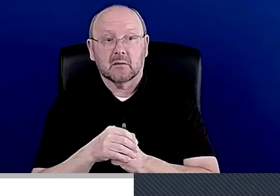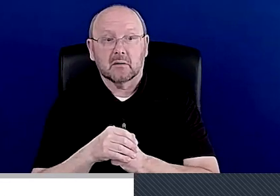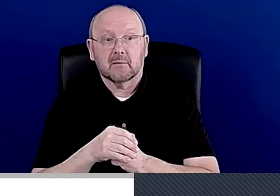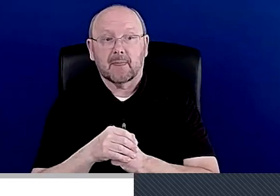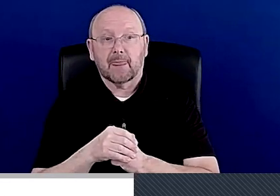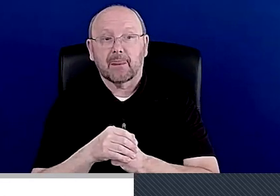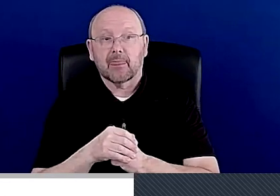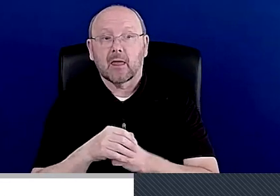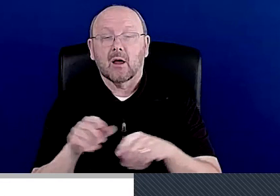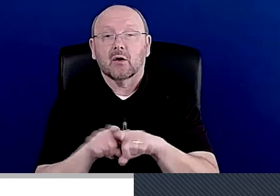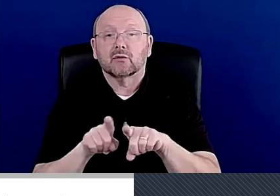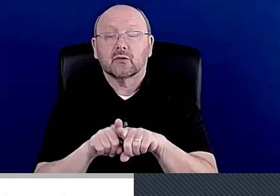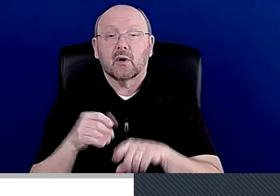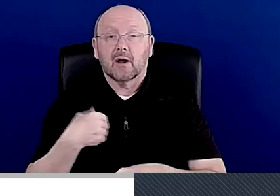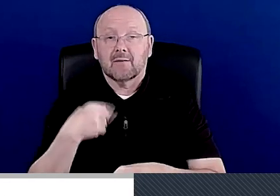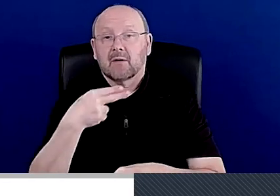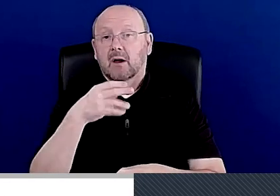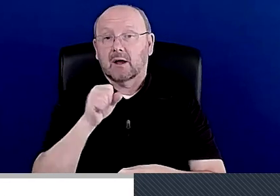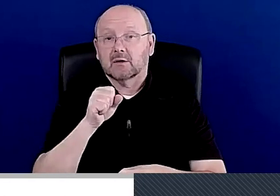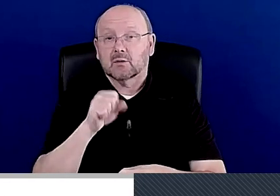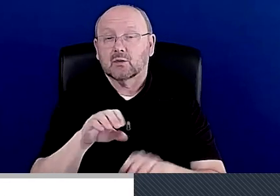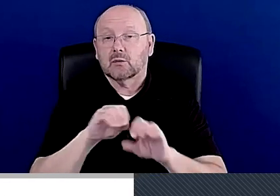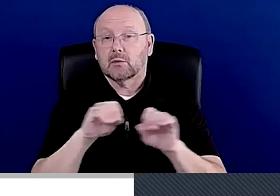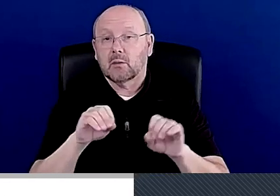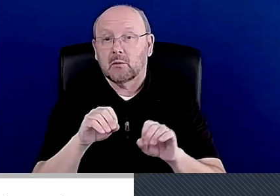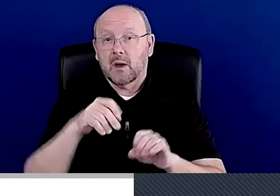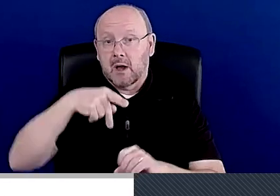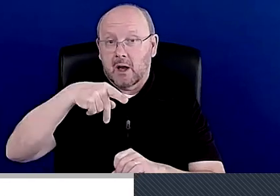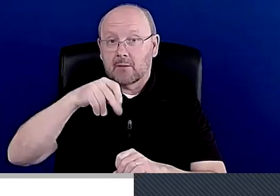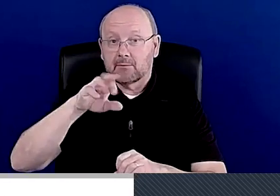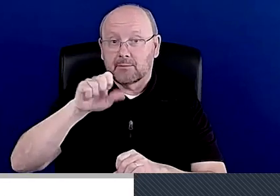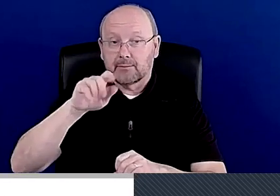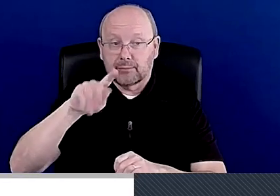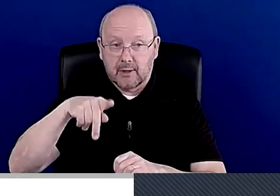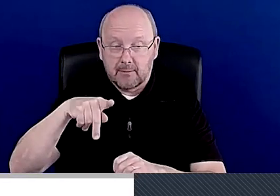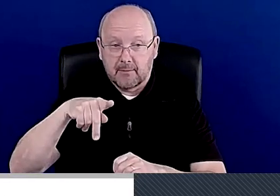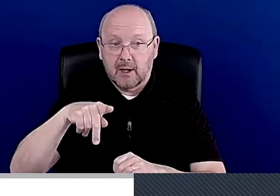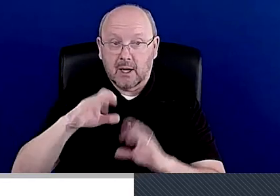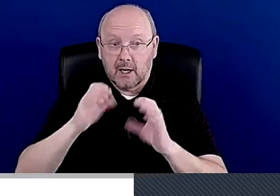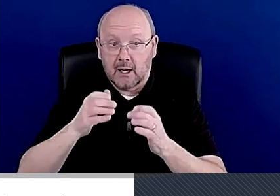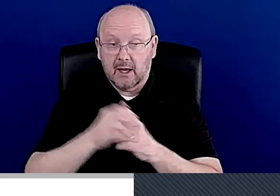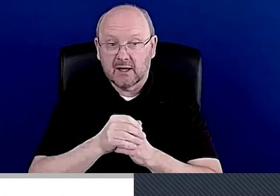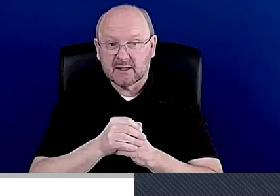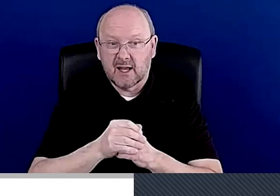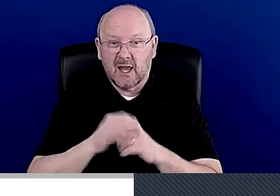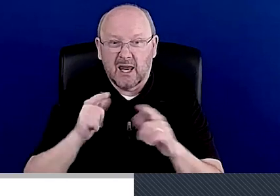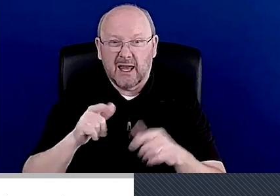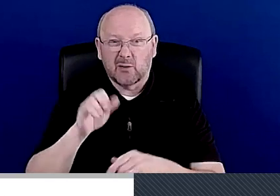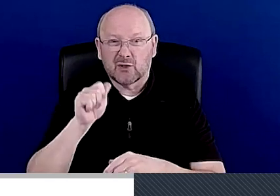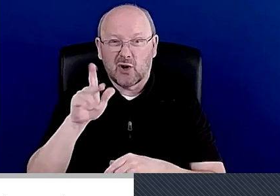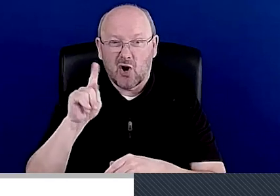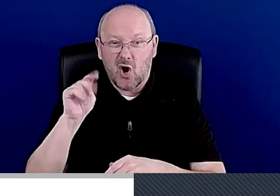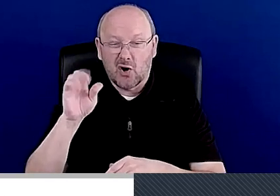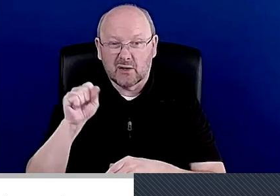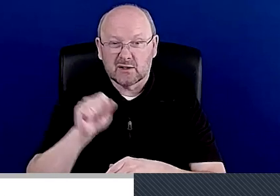We have a high school diploma preparatory course, which is Language Arts 360 to prepare students to pass the high school